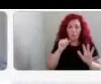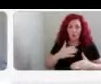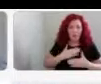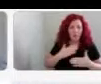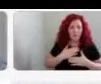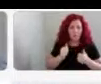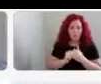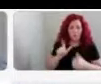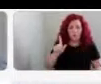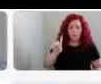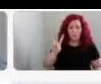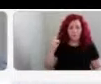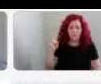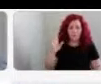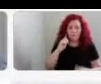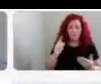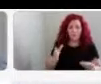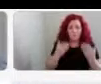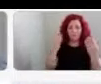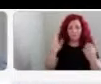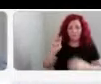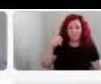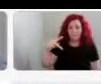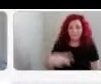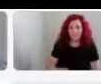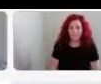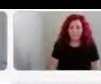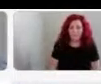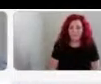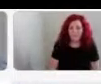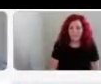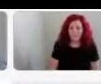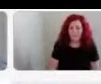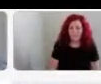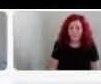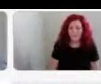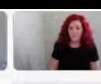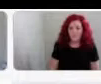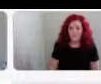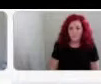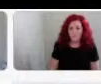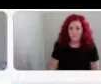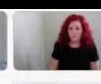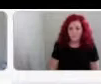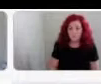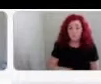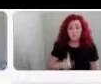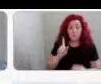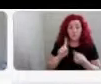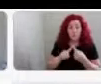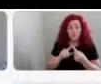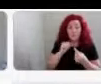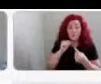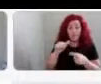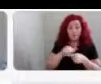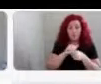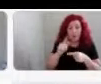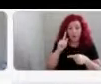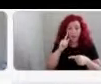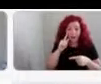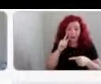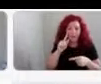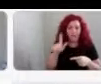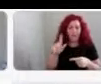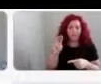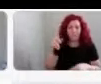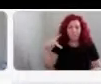uh the proposed map for ld-17 even to the untrained eye this proposed ld17 map appears